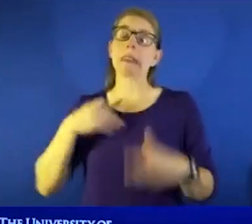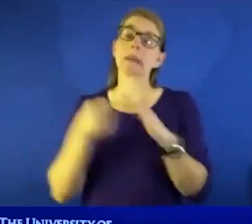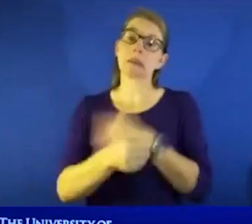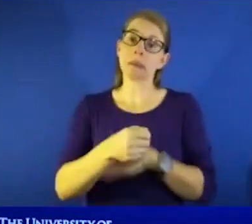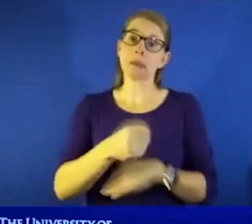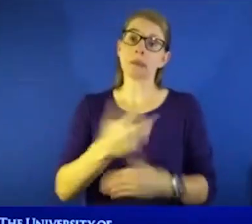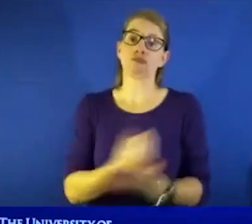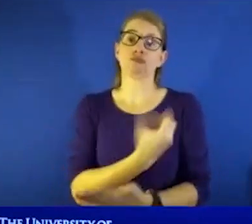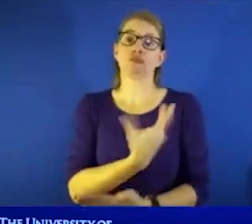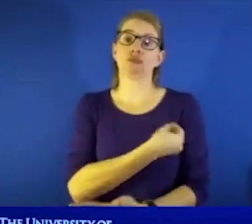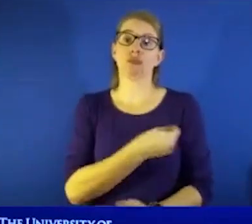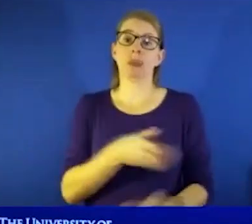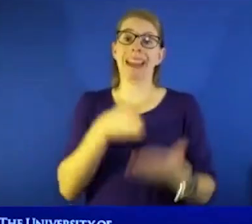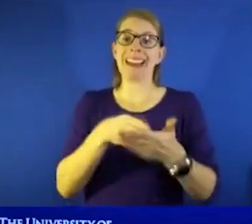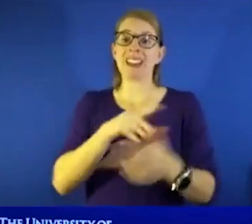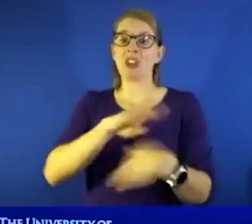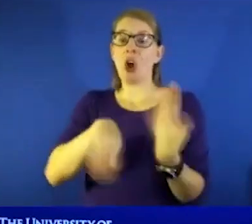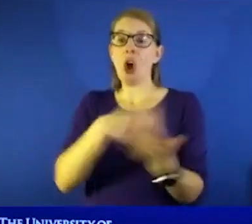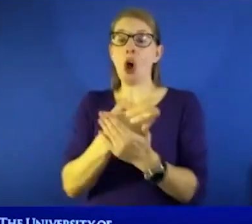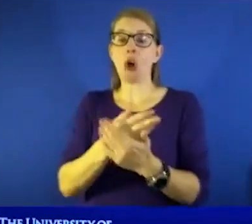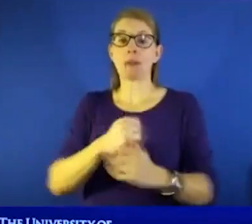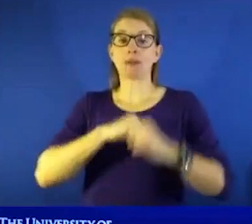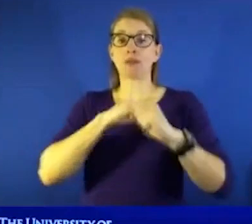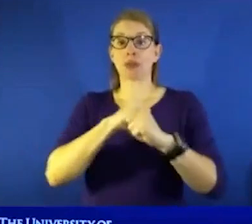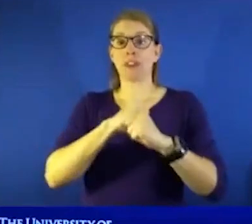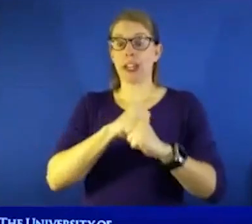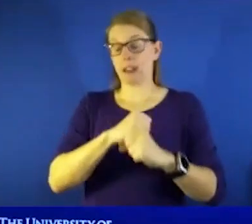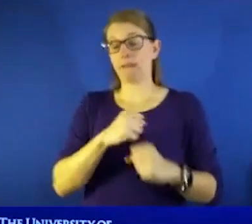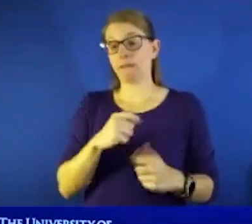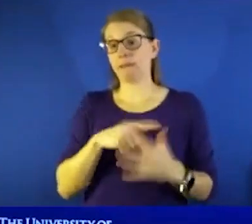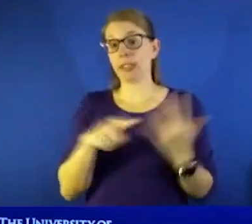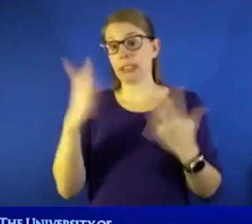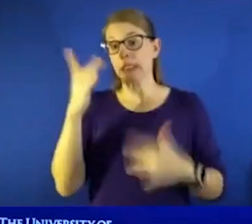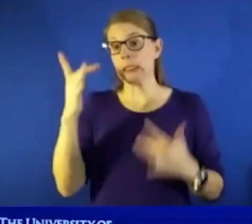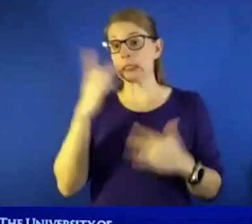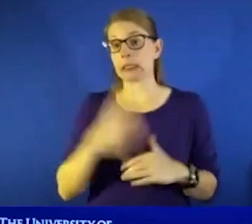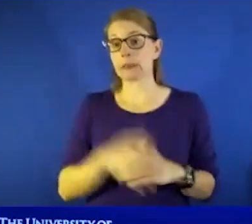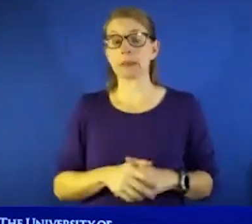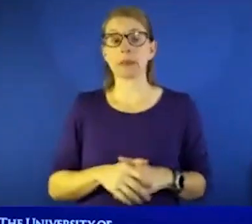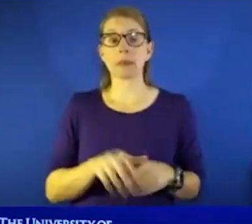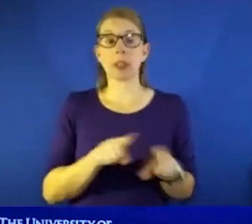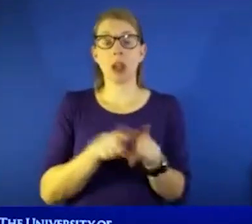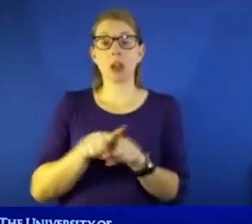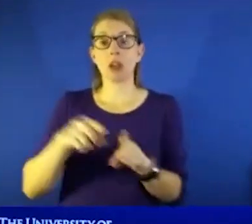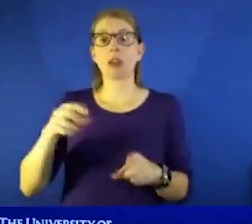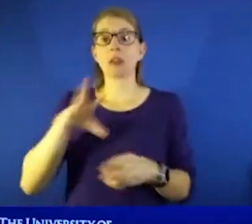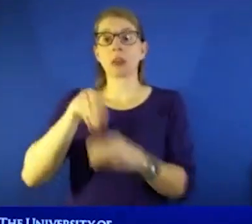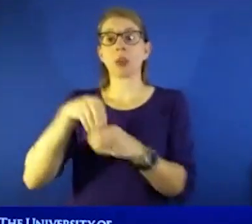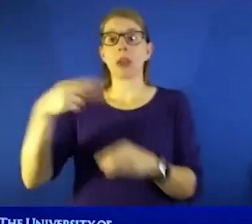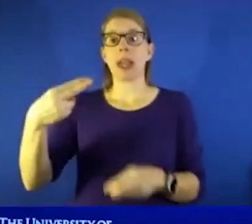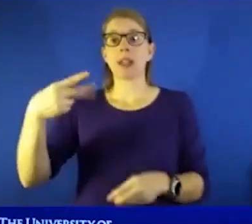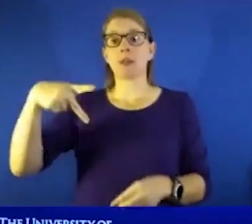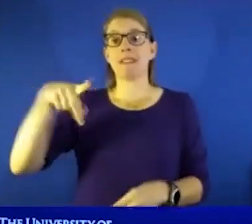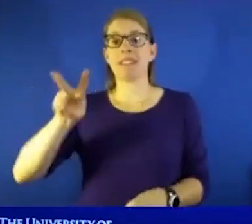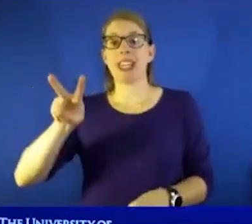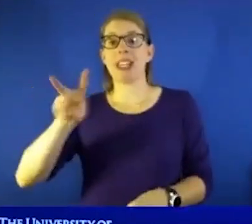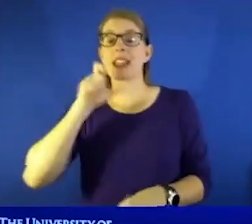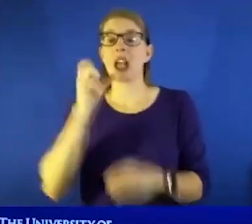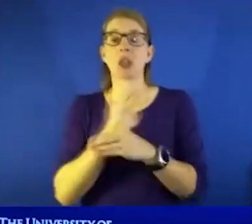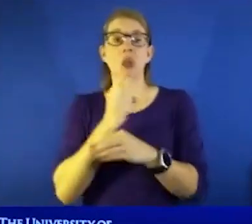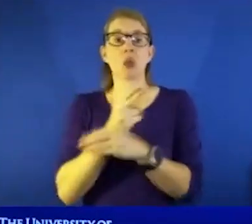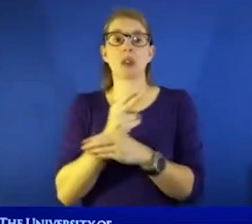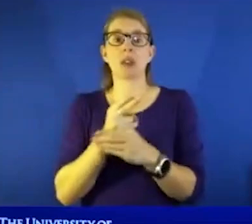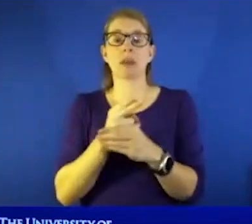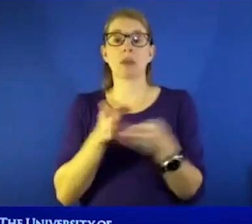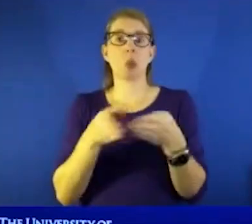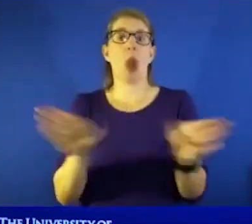against all of their preventive diseases, but also including HPV, which is not used widely, certainly not